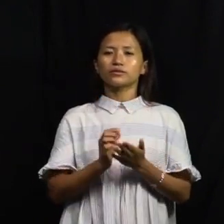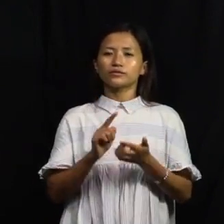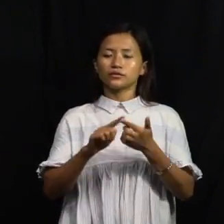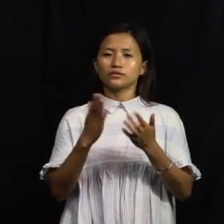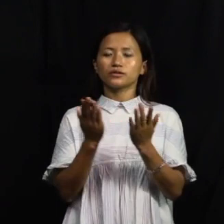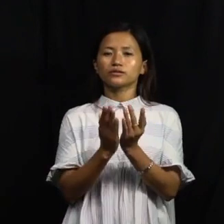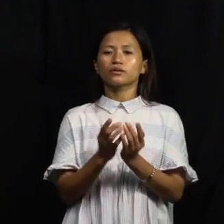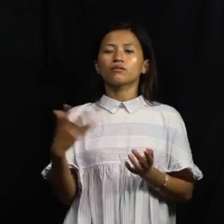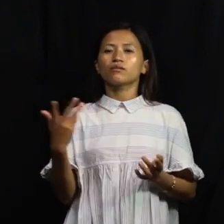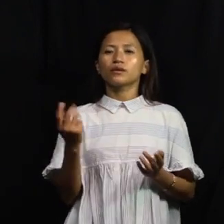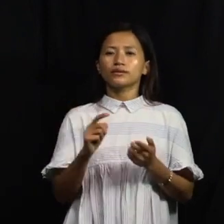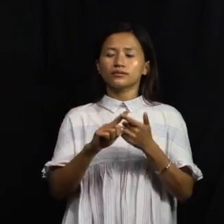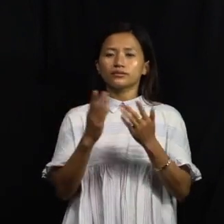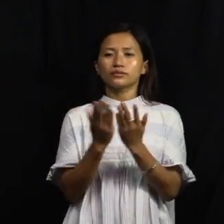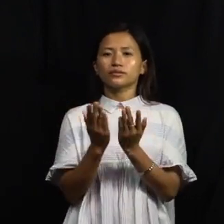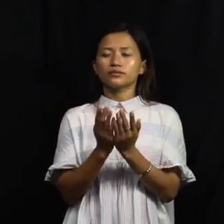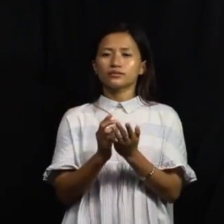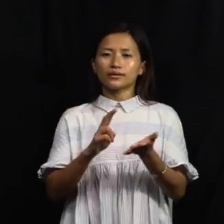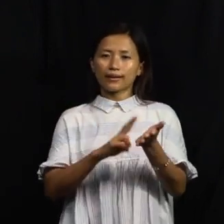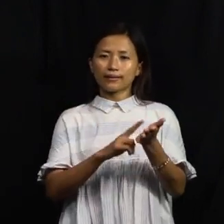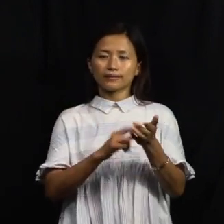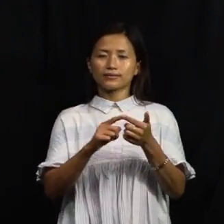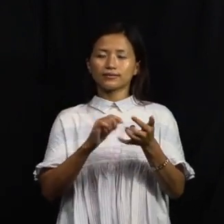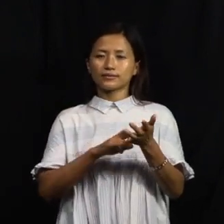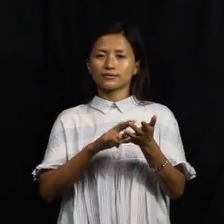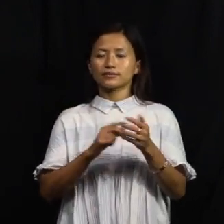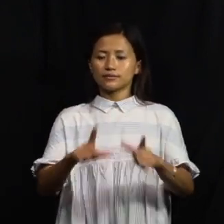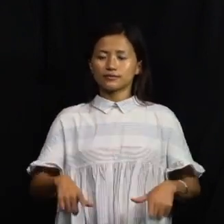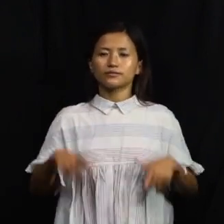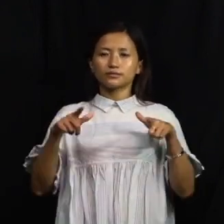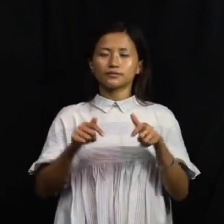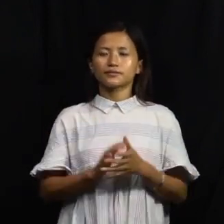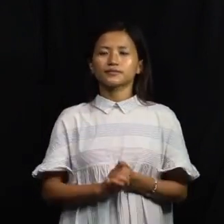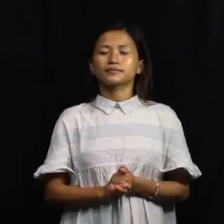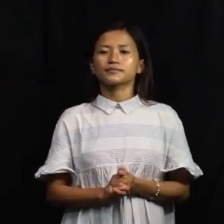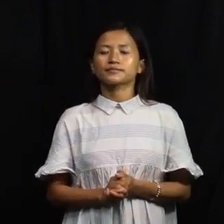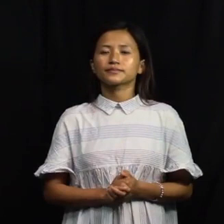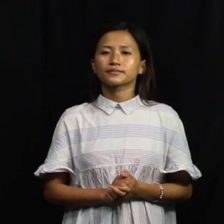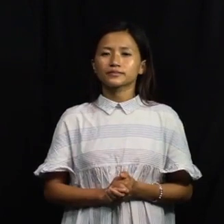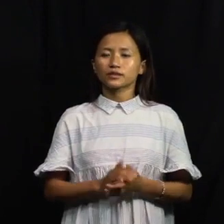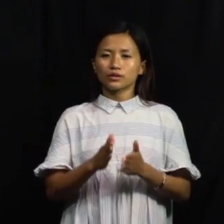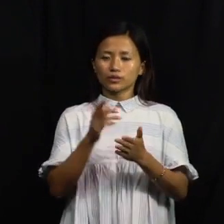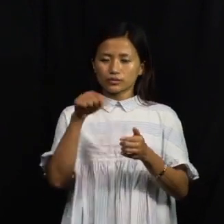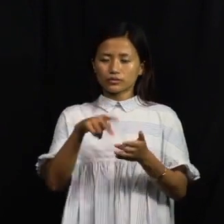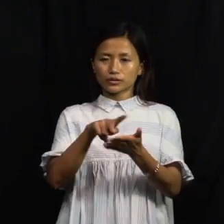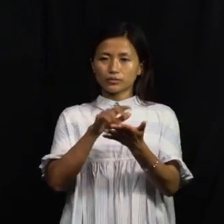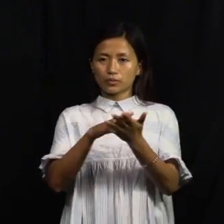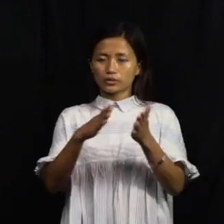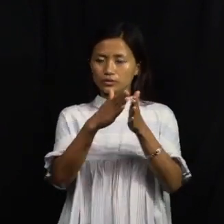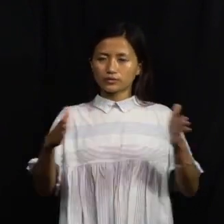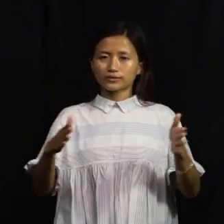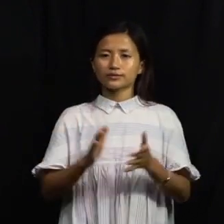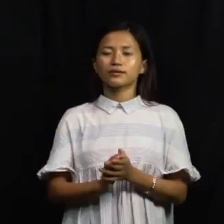why education is a necessity in life. Okay, so today's portion starts from